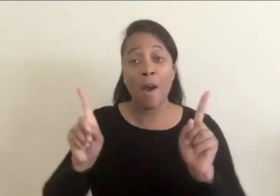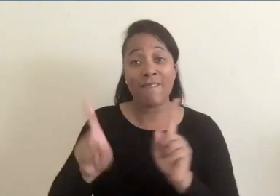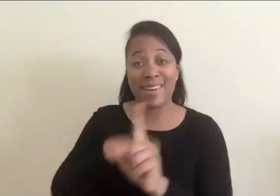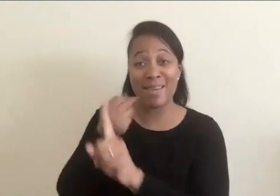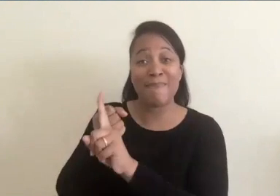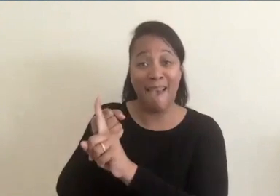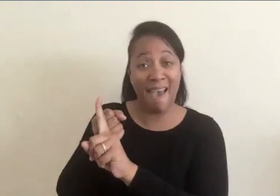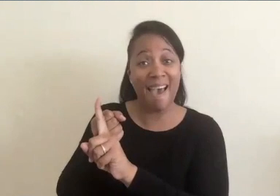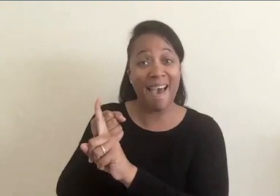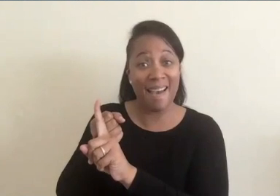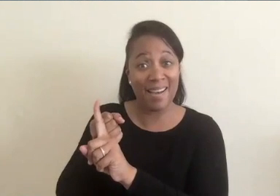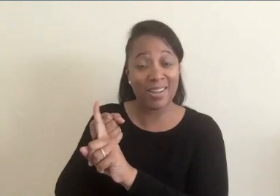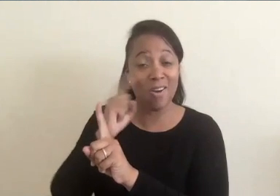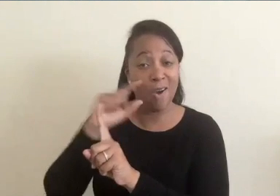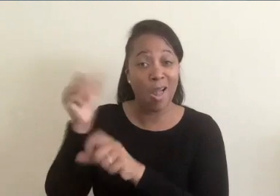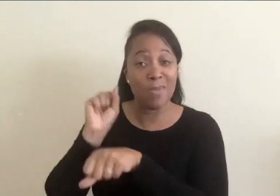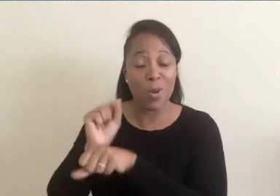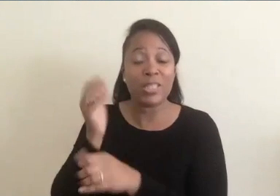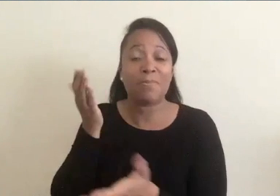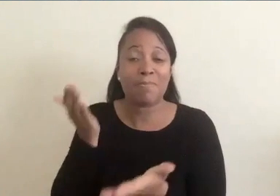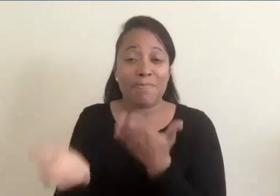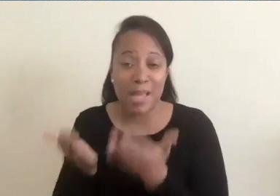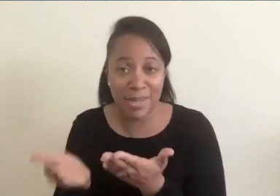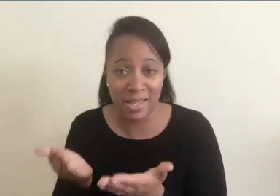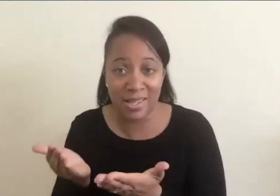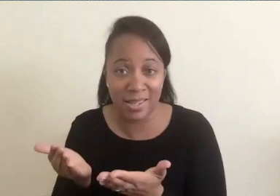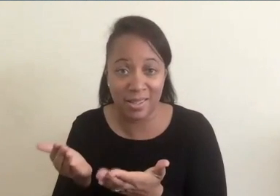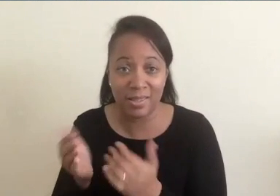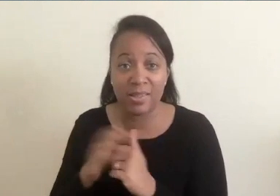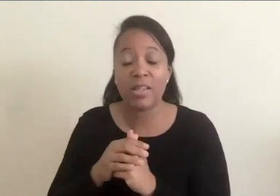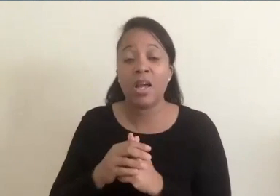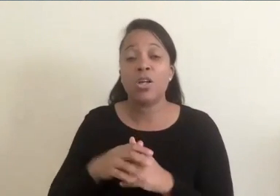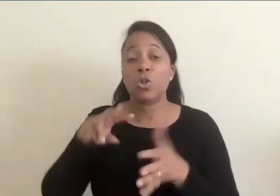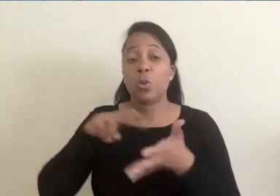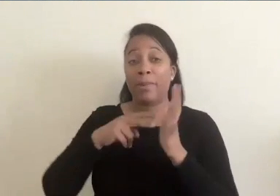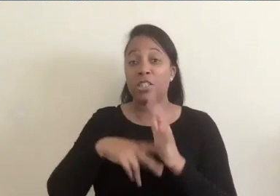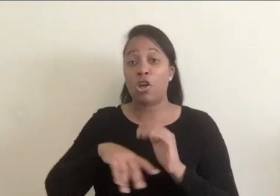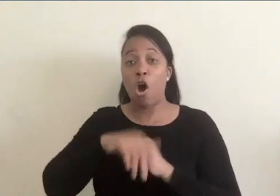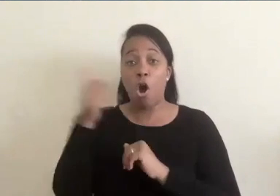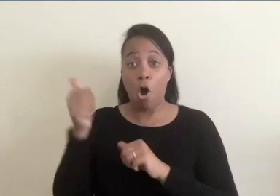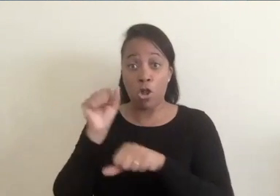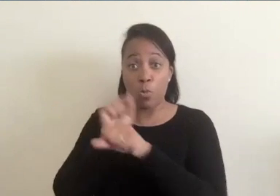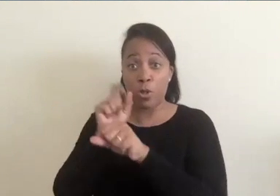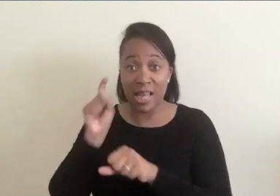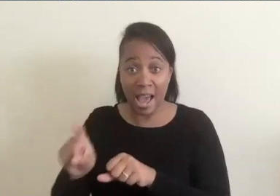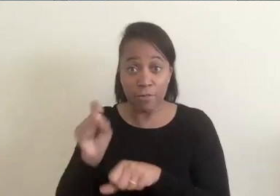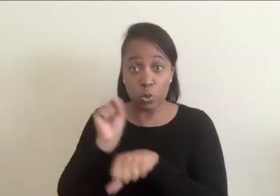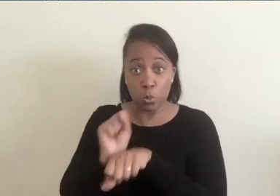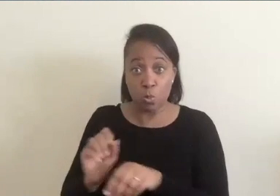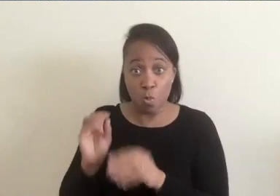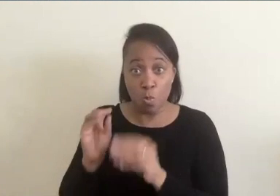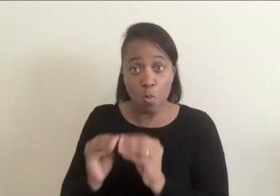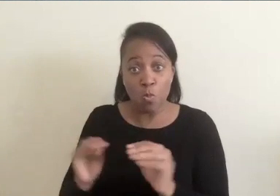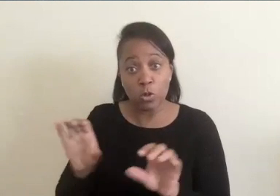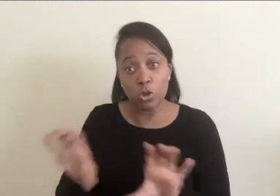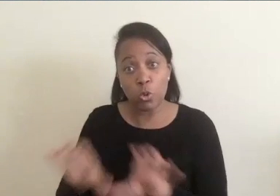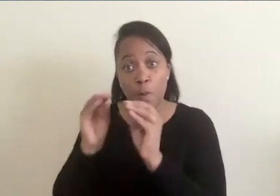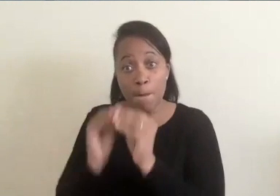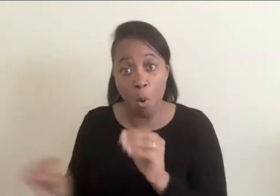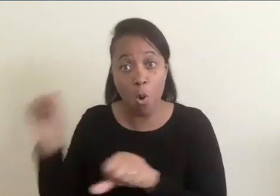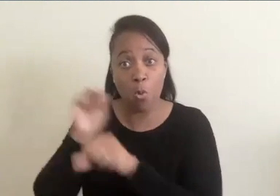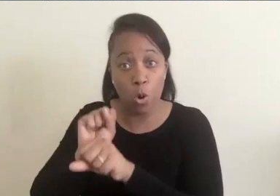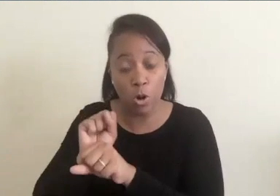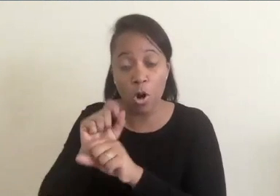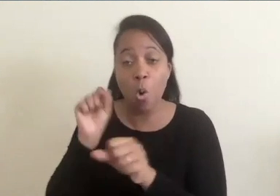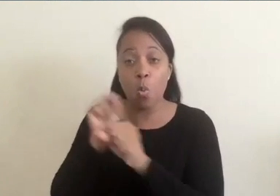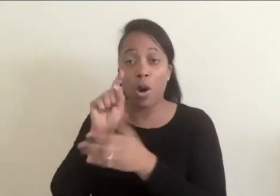other employees might be. So for example, if it meant that other employees had to do more work or work longer hours, that